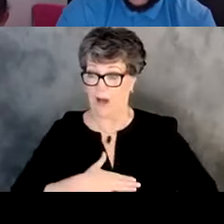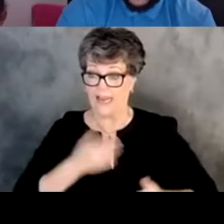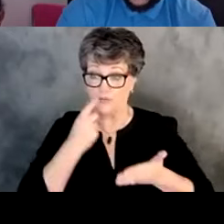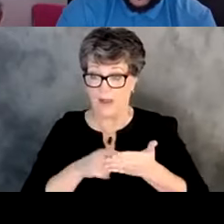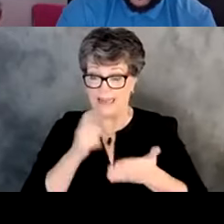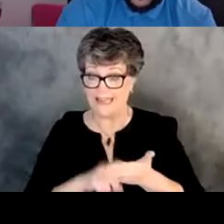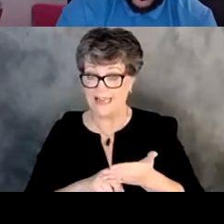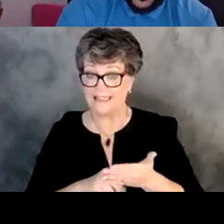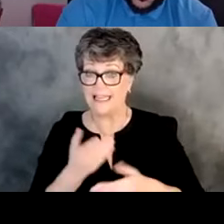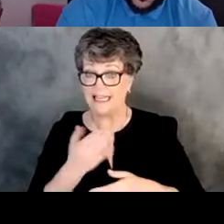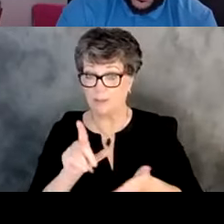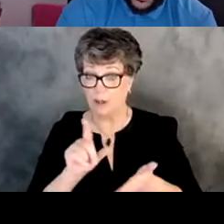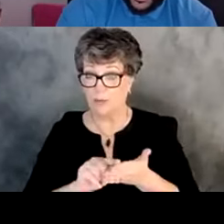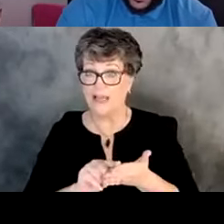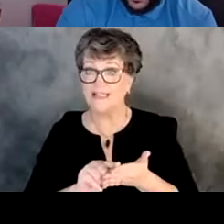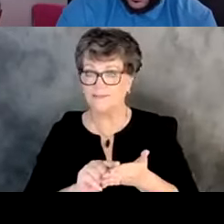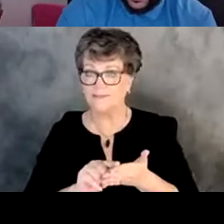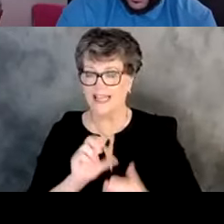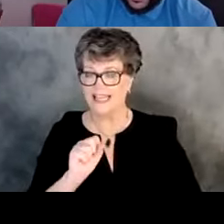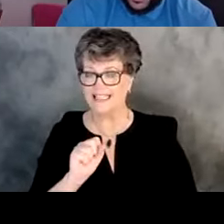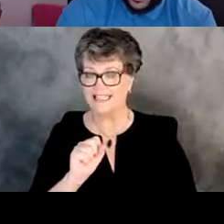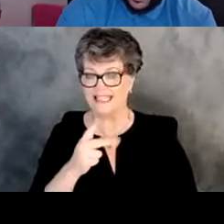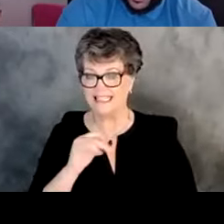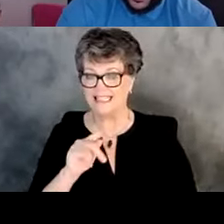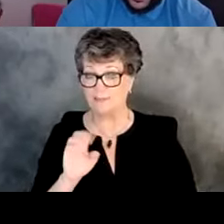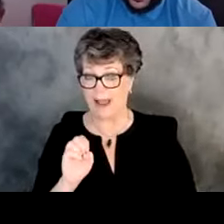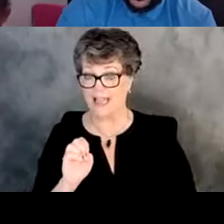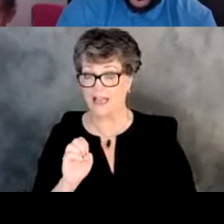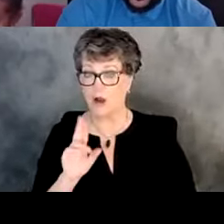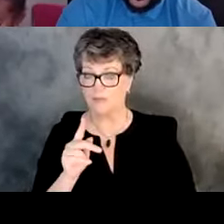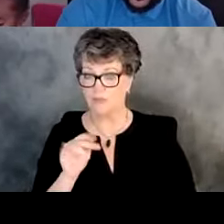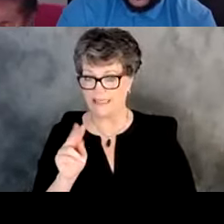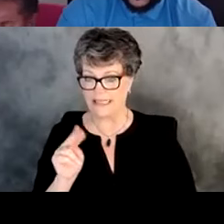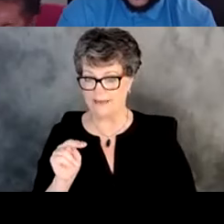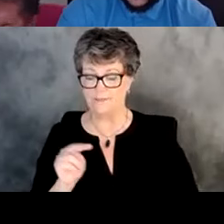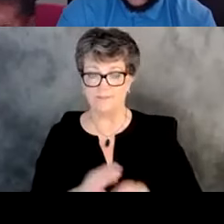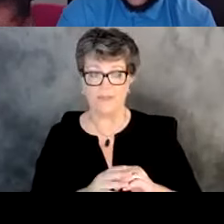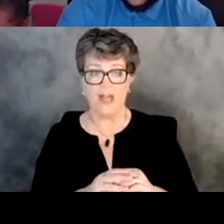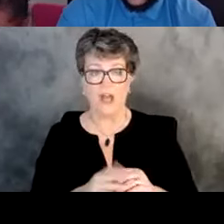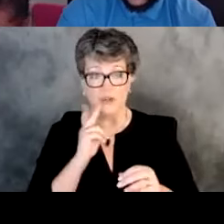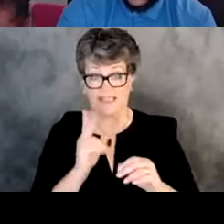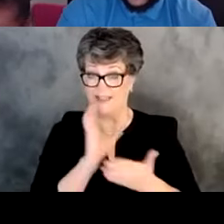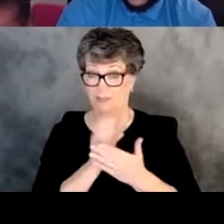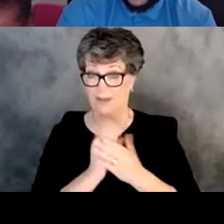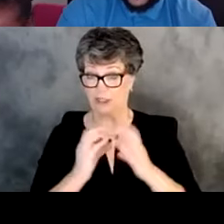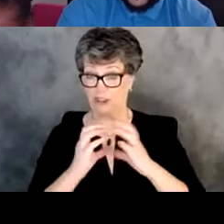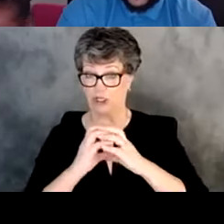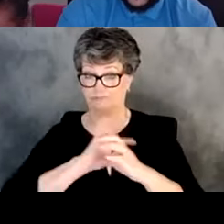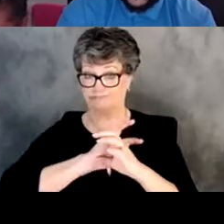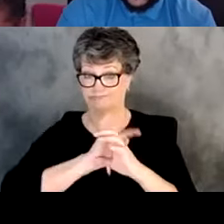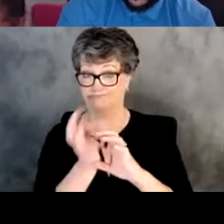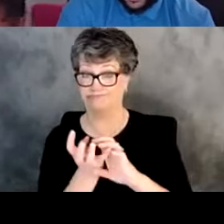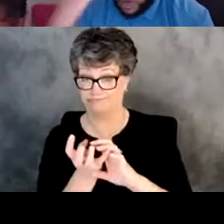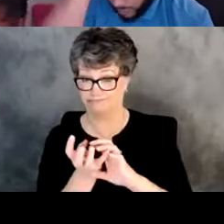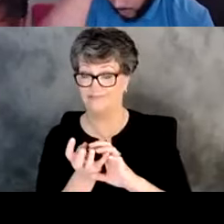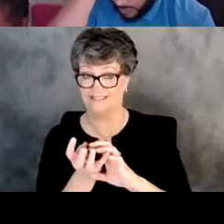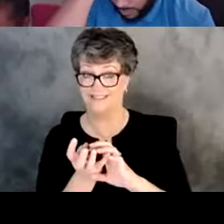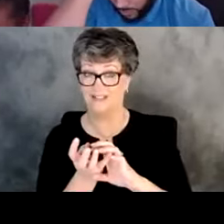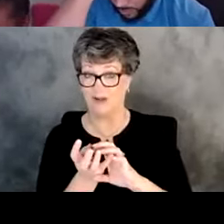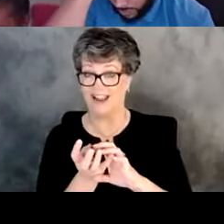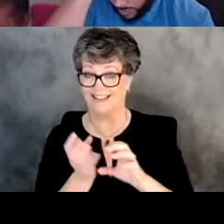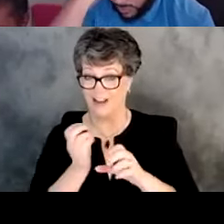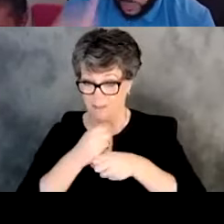the blueprint is the spike protein. So as you guys see on that picture, kind of what we all have seen, the way that coronavirus looks under the